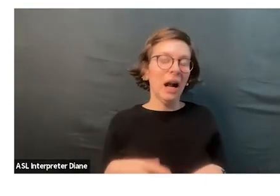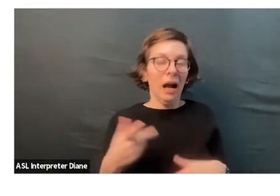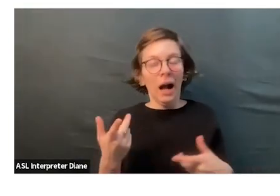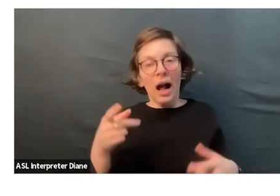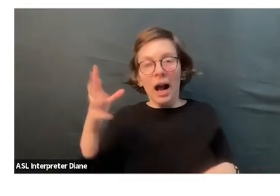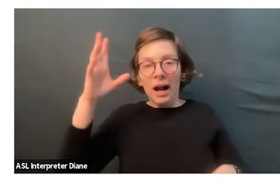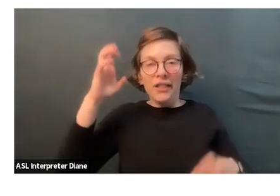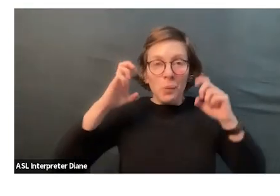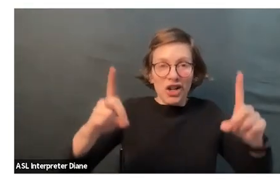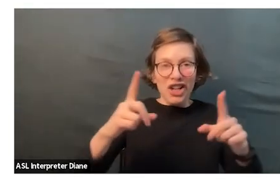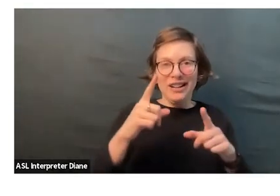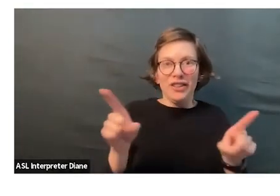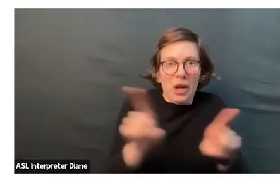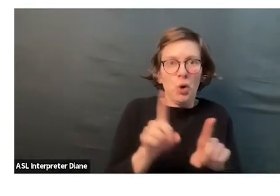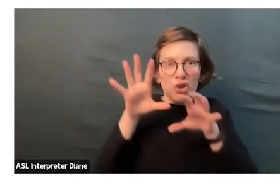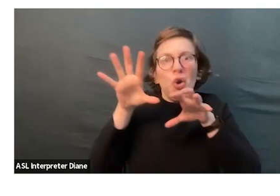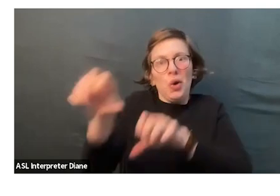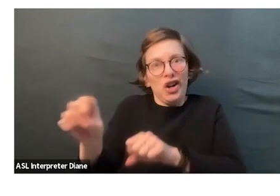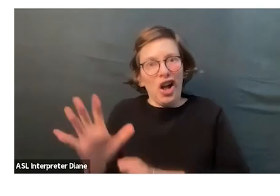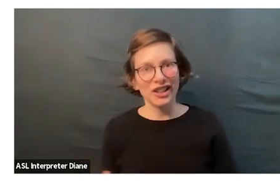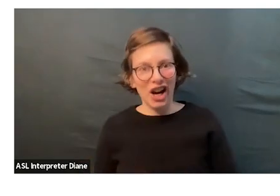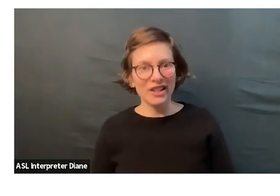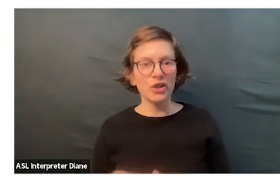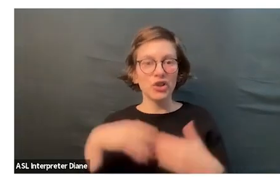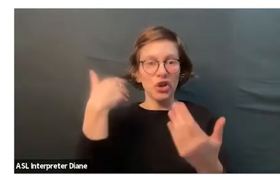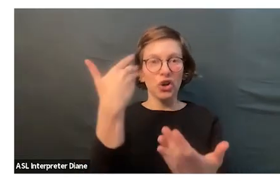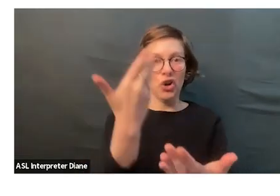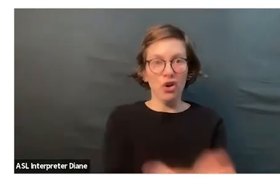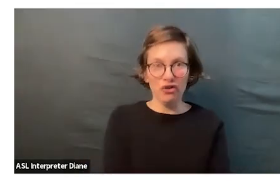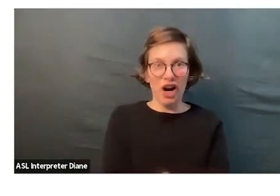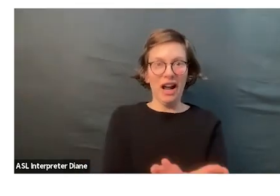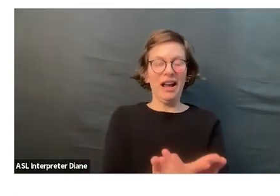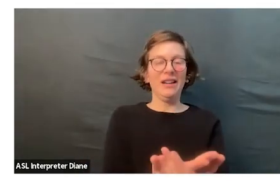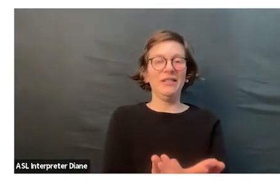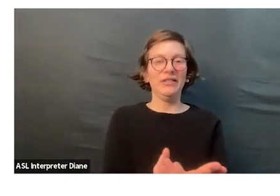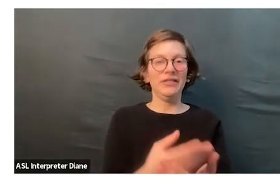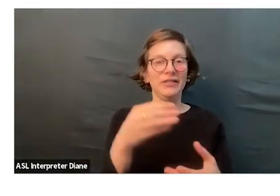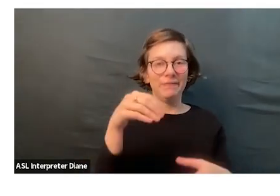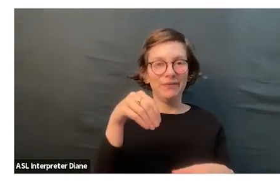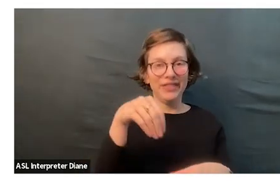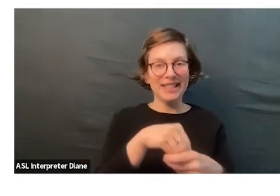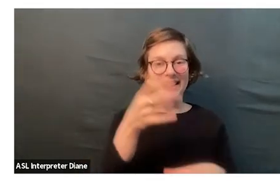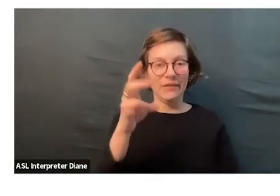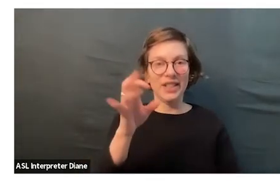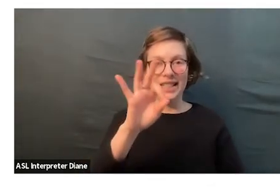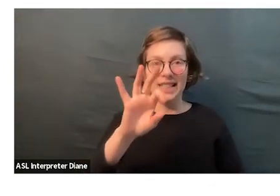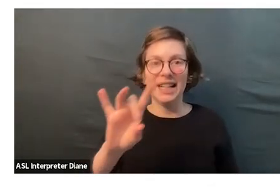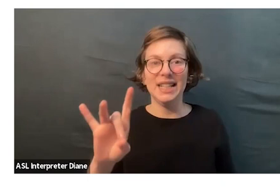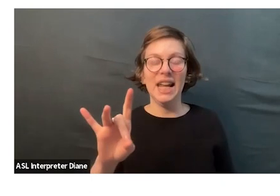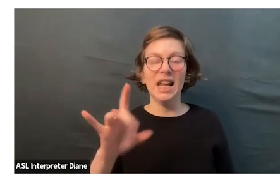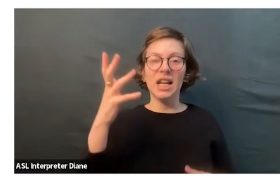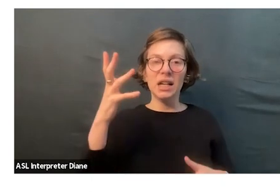was the result of it was a serial publication called La Description de l'Égypte, the description of Egypt, which